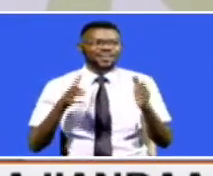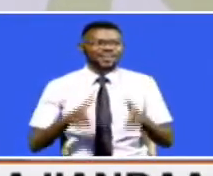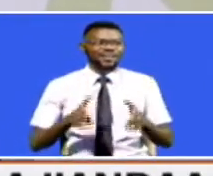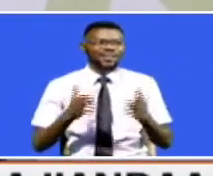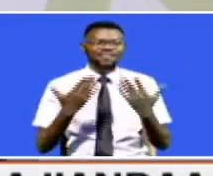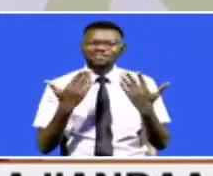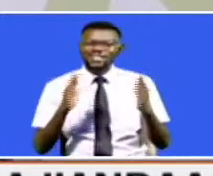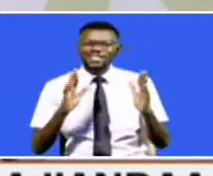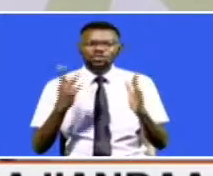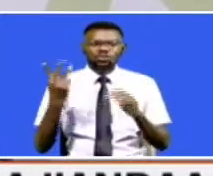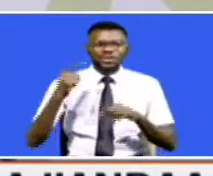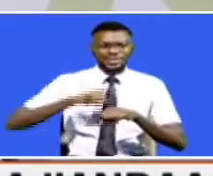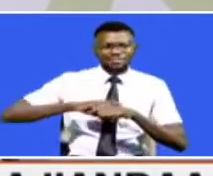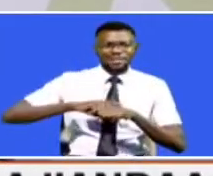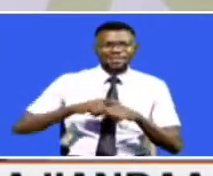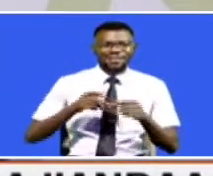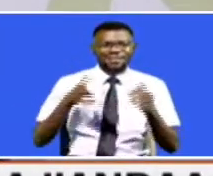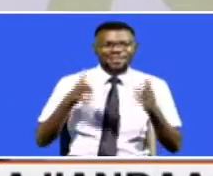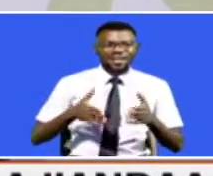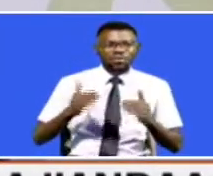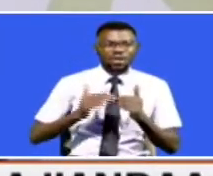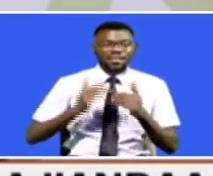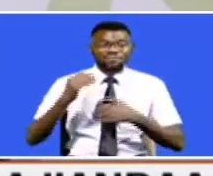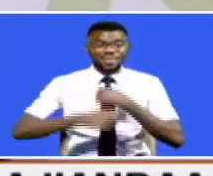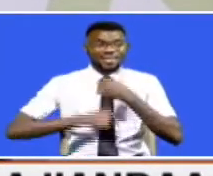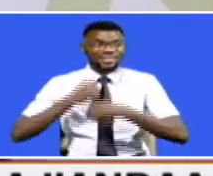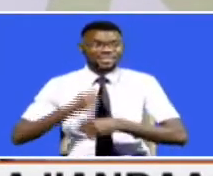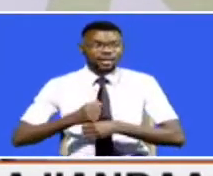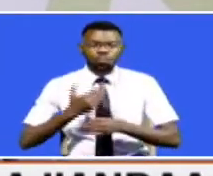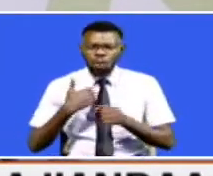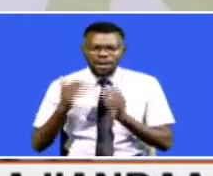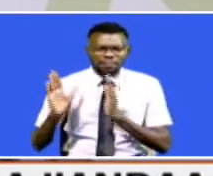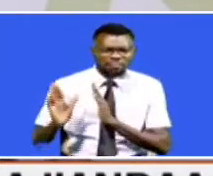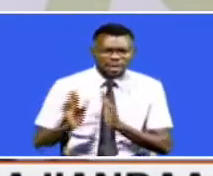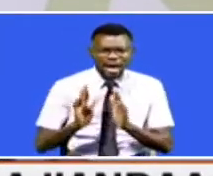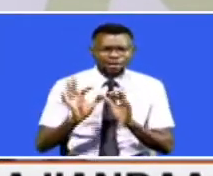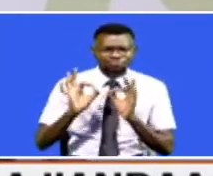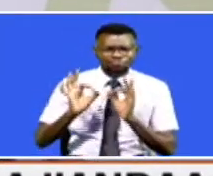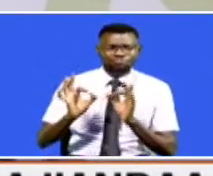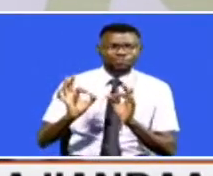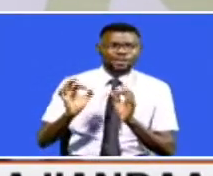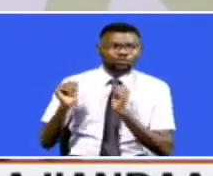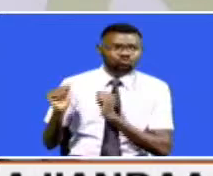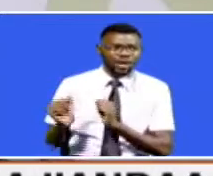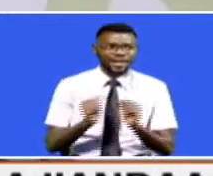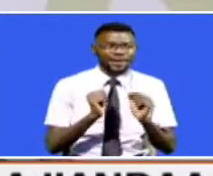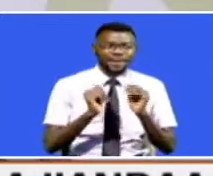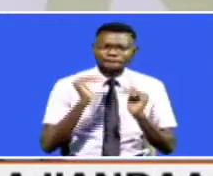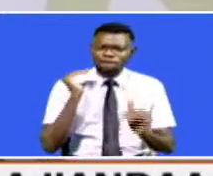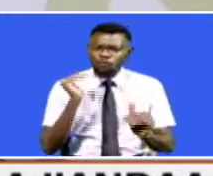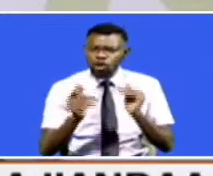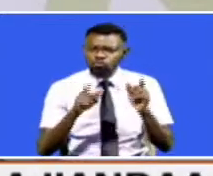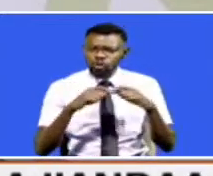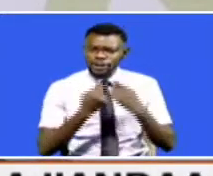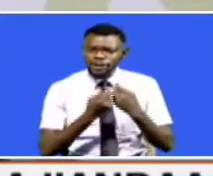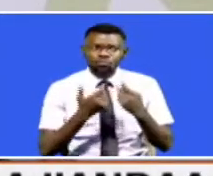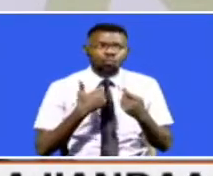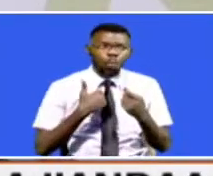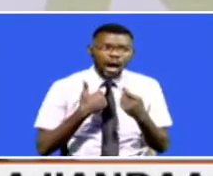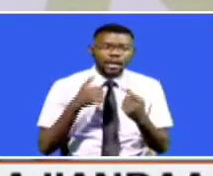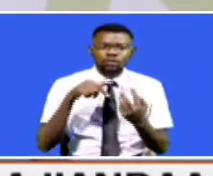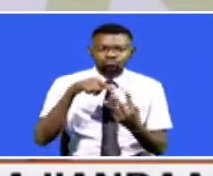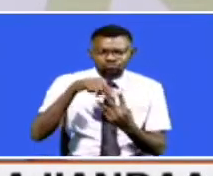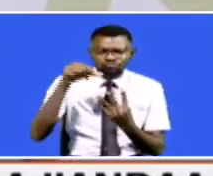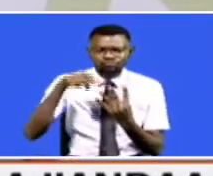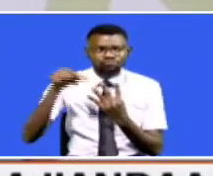that for 2 seasons. So going into next year, we're going to be strategic. And now that I have a very professional team, we're going to choose races. So